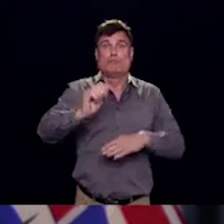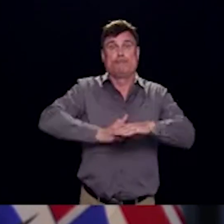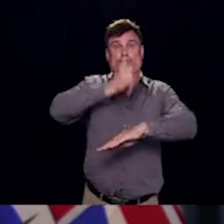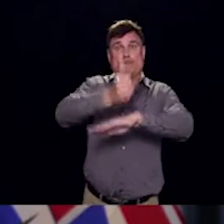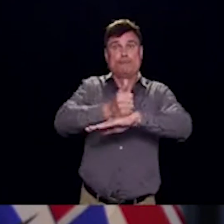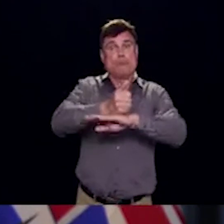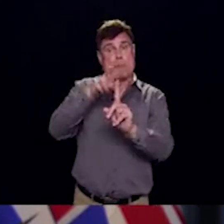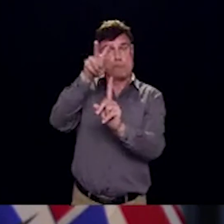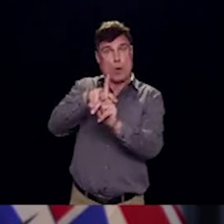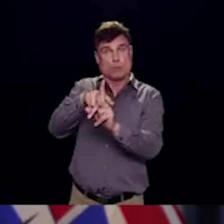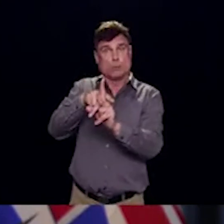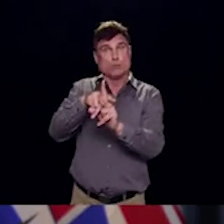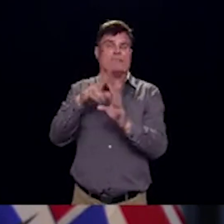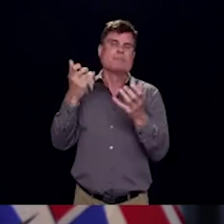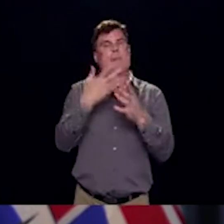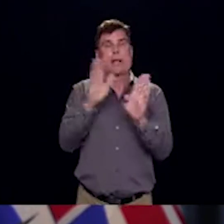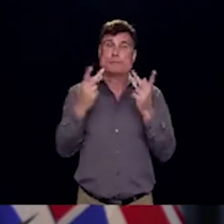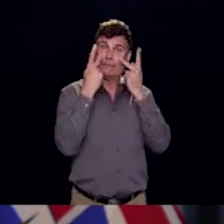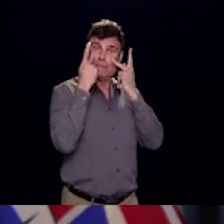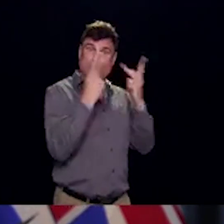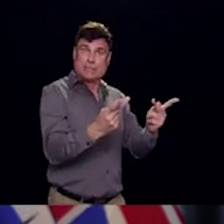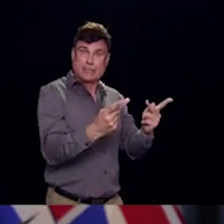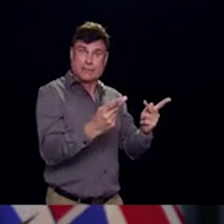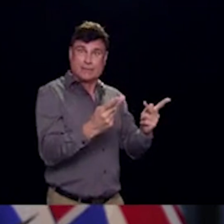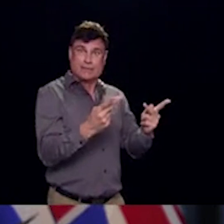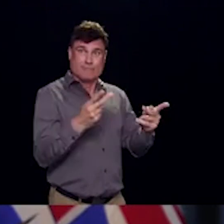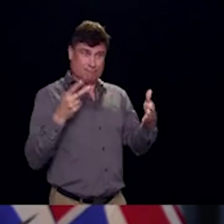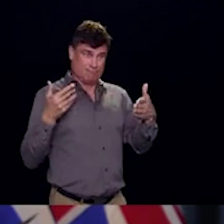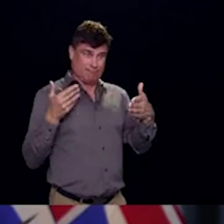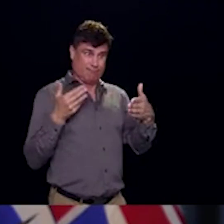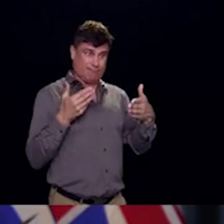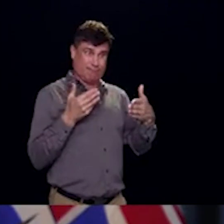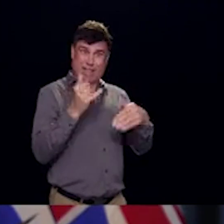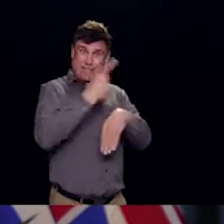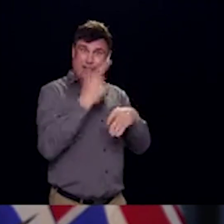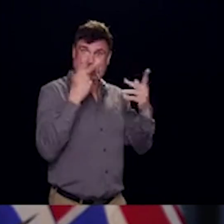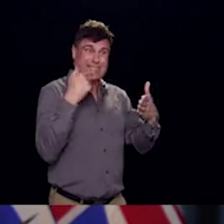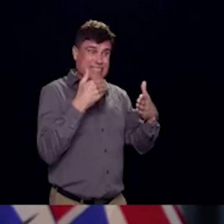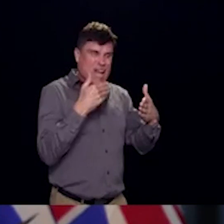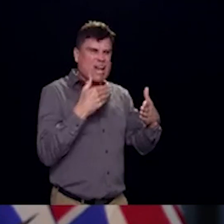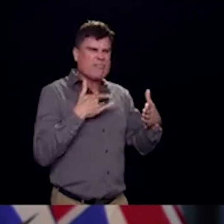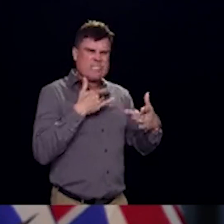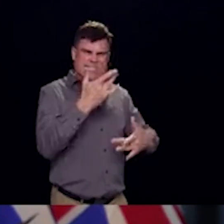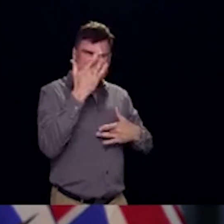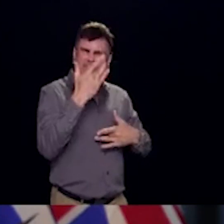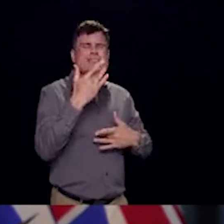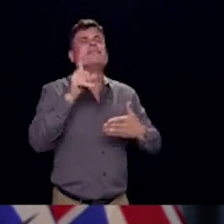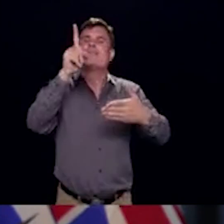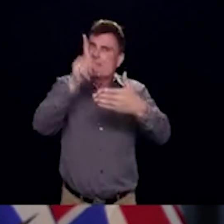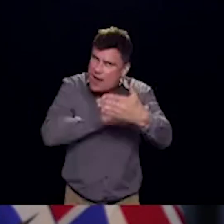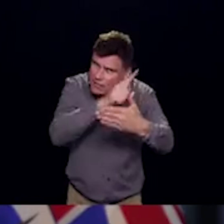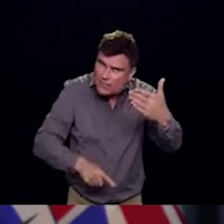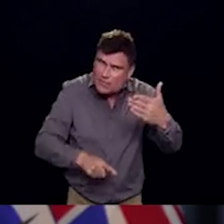incredibly important. We know that communal settings with vulnerable people, that this virus can spread very quickly. So we need